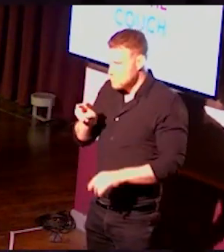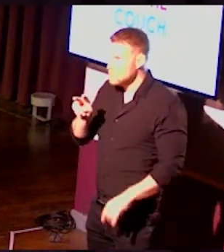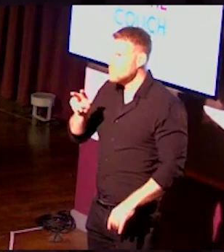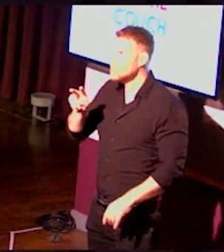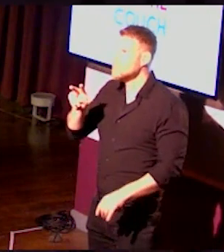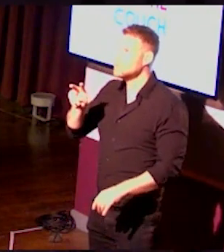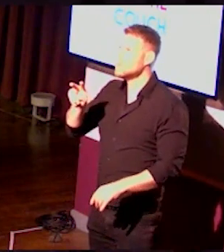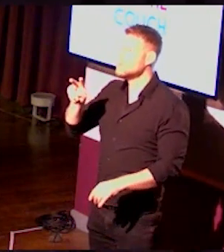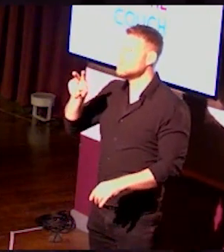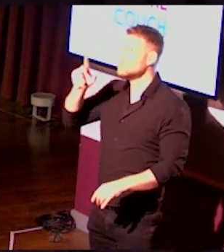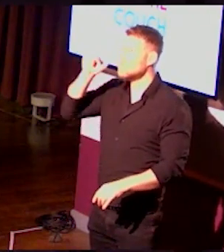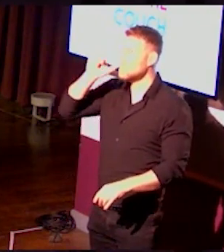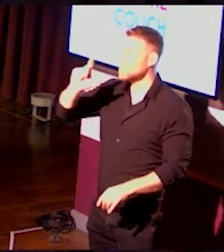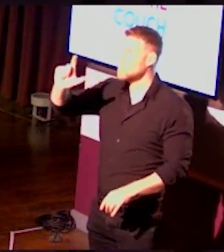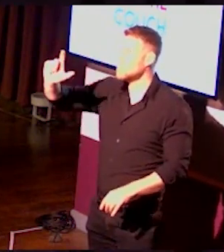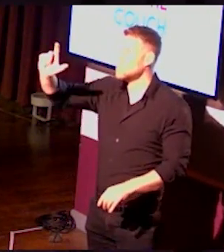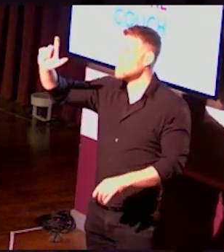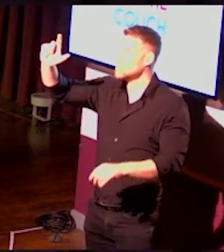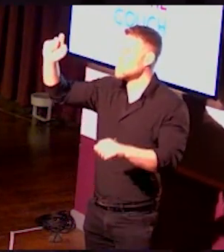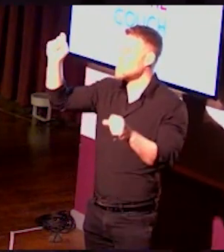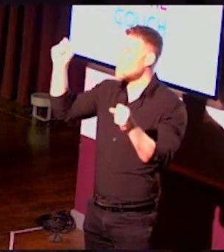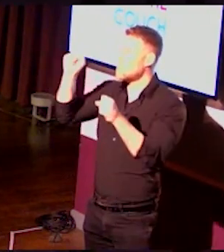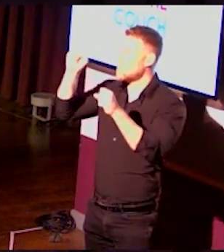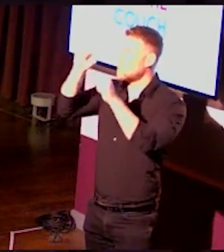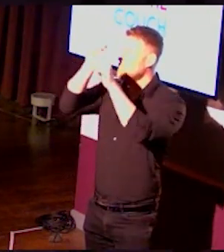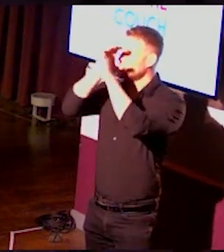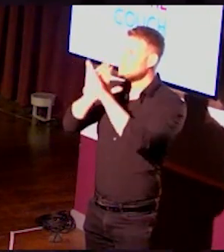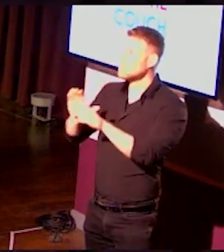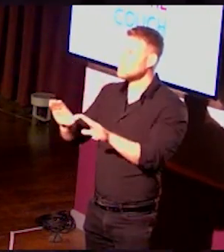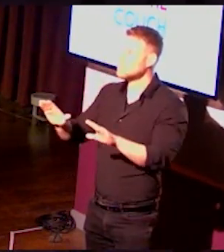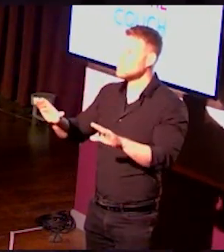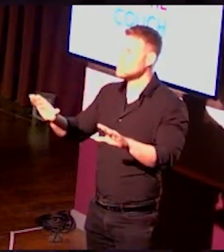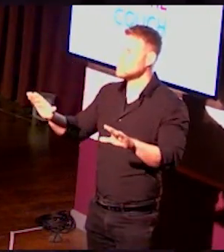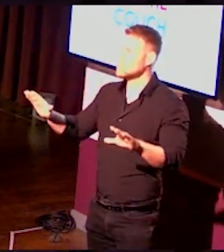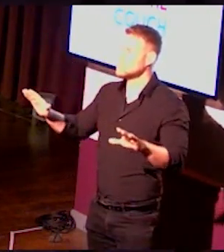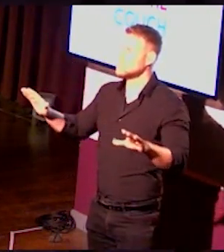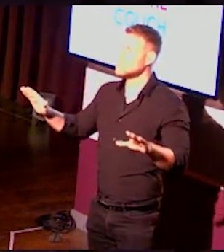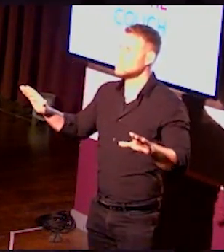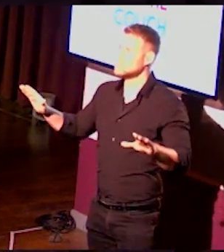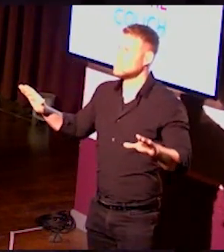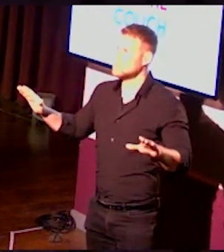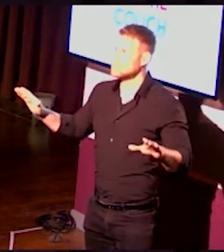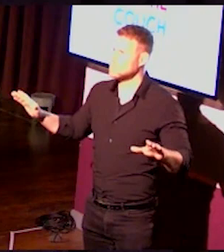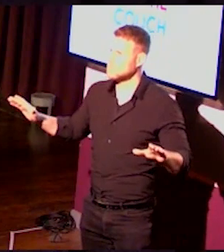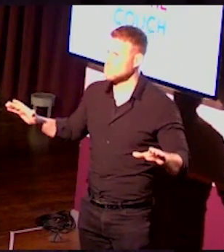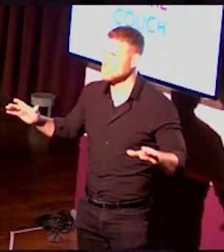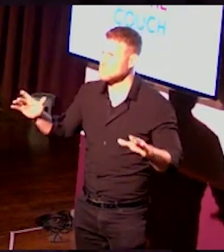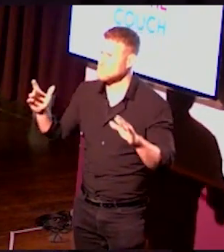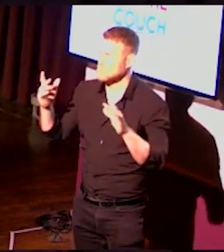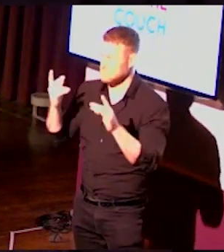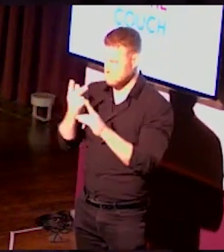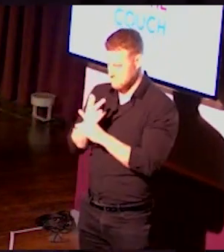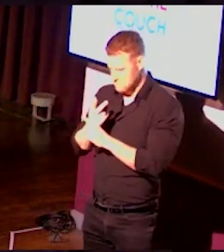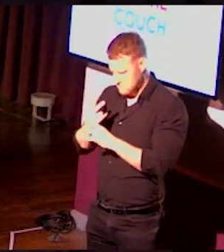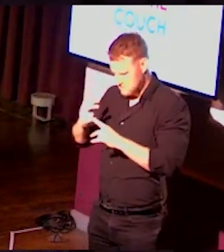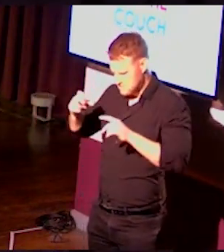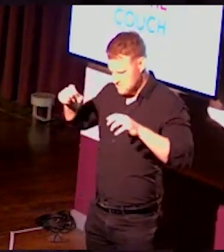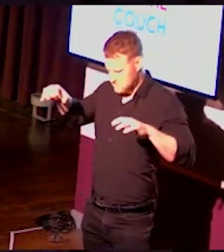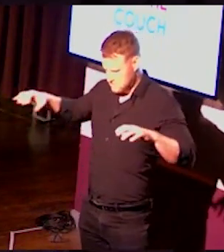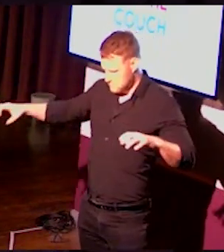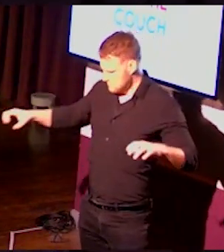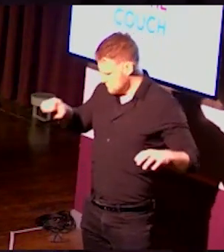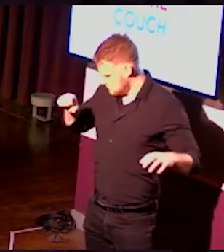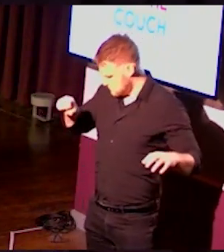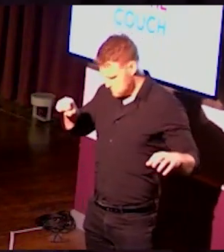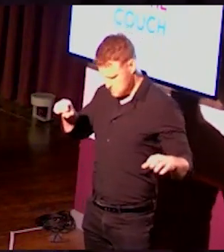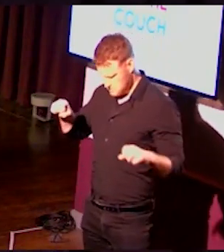and silent moon. But oars in hand, we're feeling out a rhythm that feels like